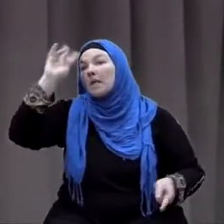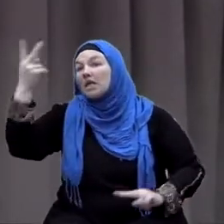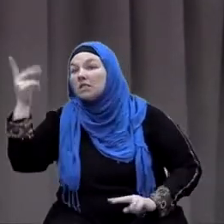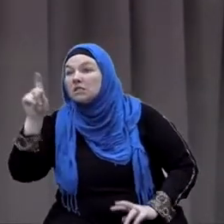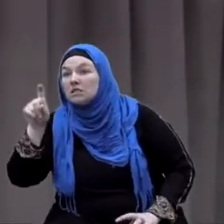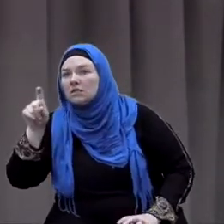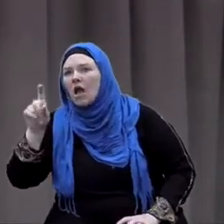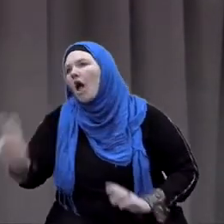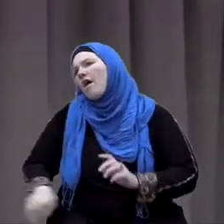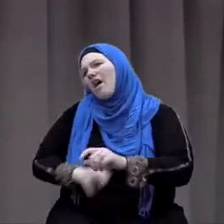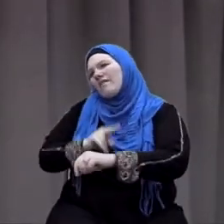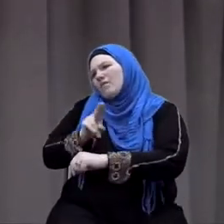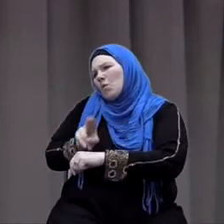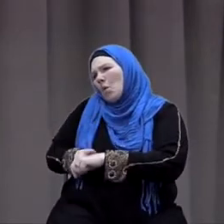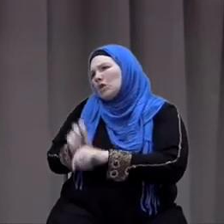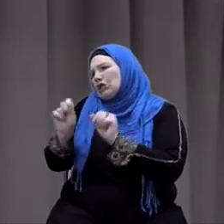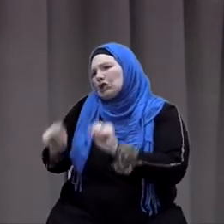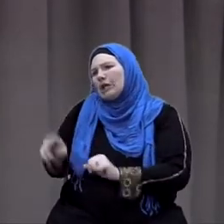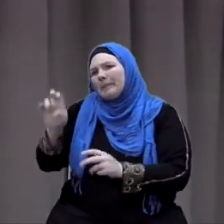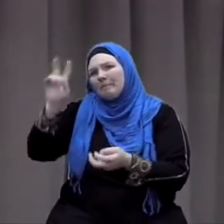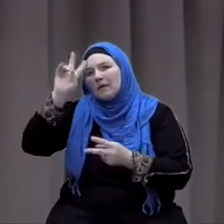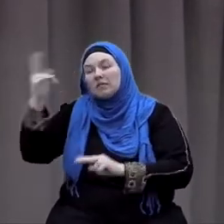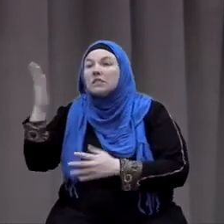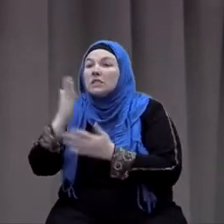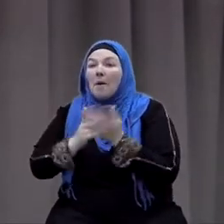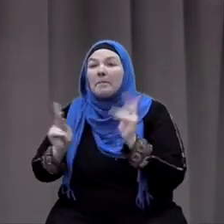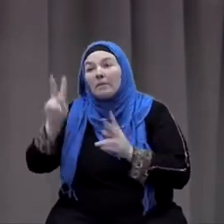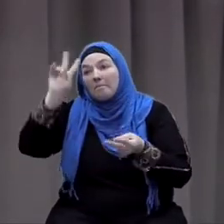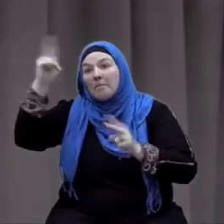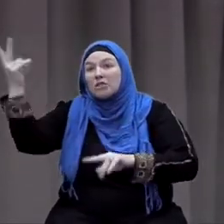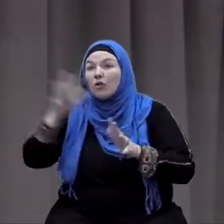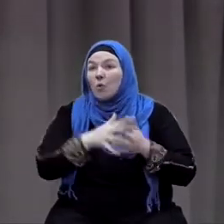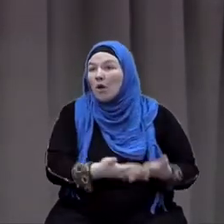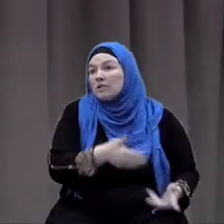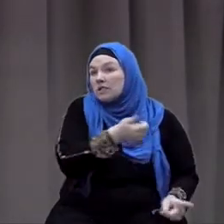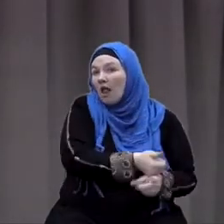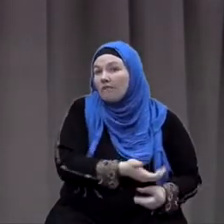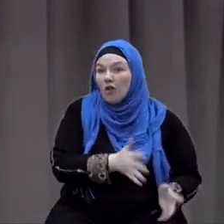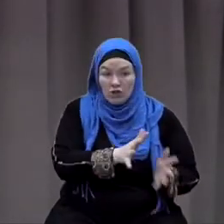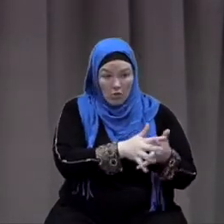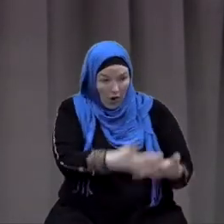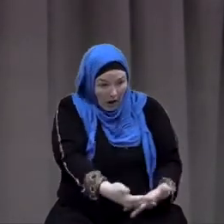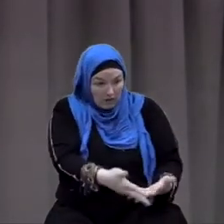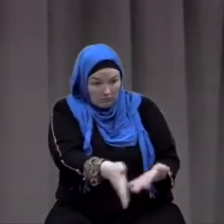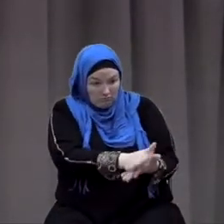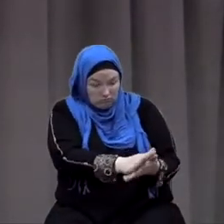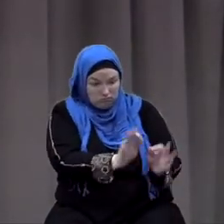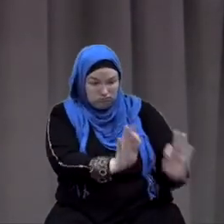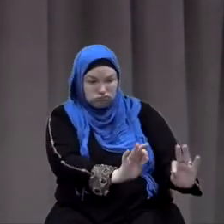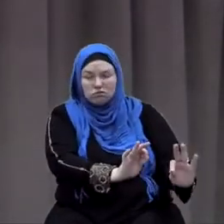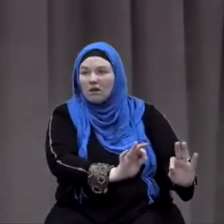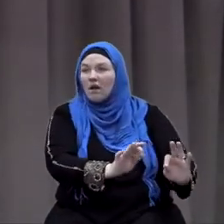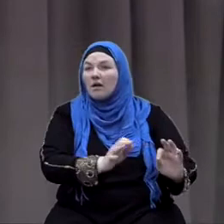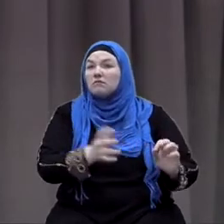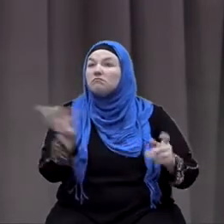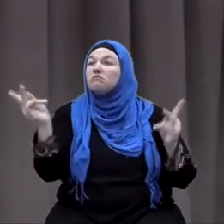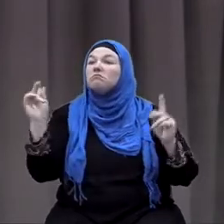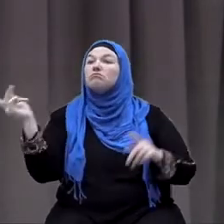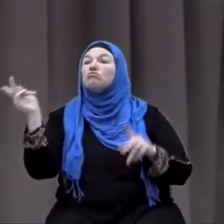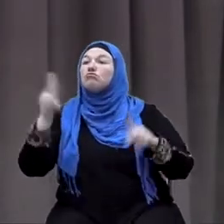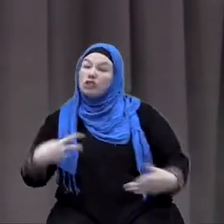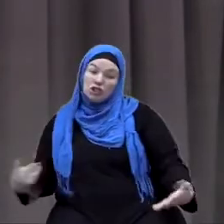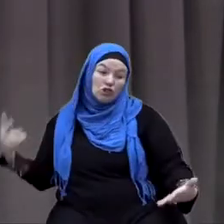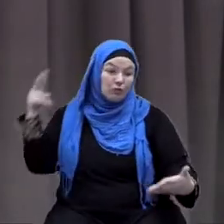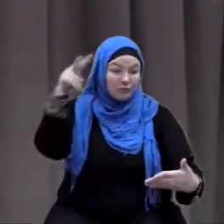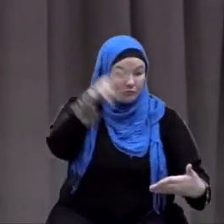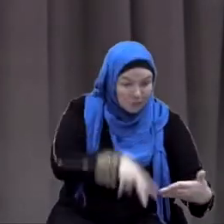misunderstood? Of course. Of course, some people misunderstand the Quran itself. With all the precautions Allah subhanahu wa ta'ala has